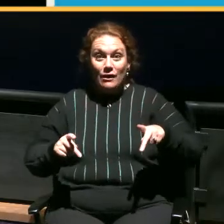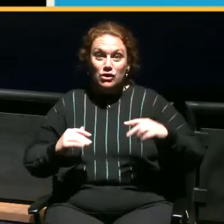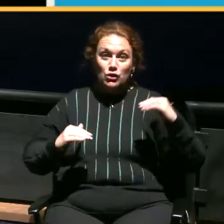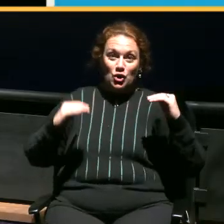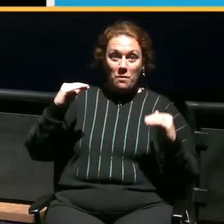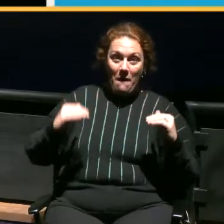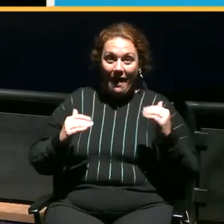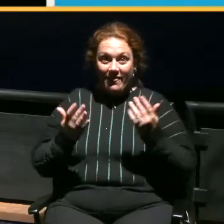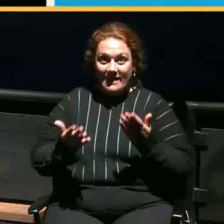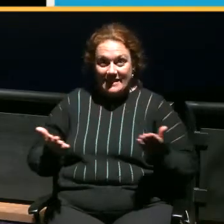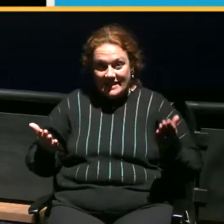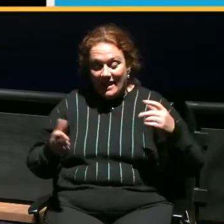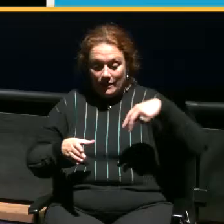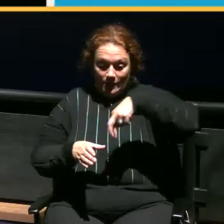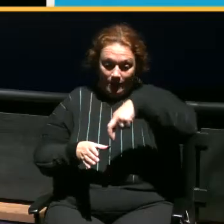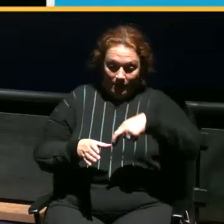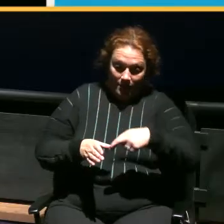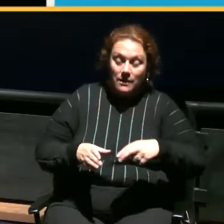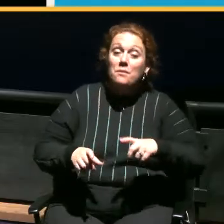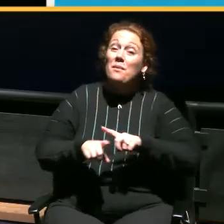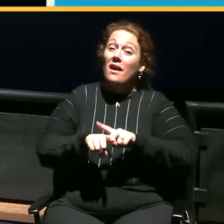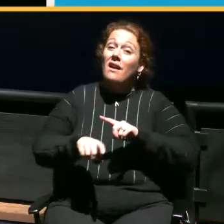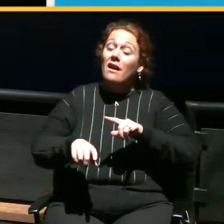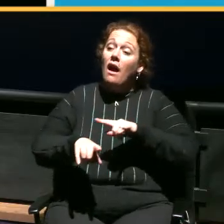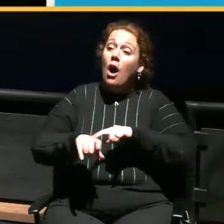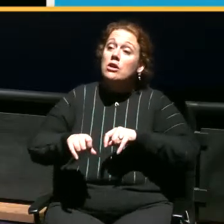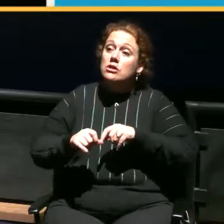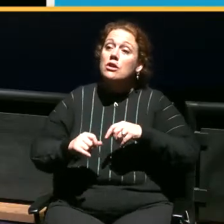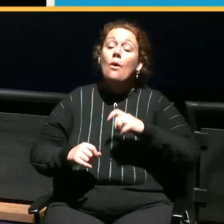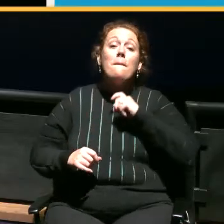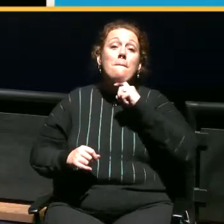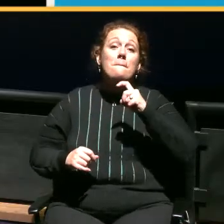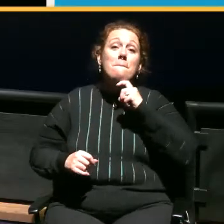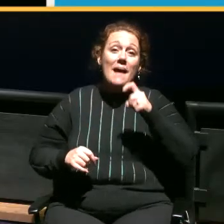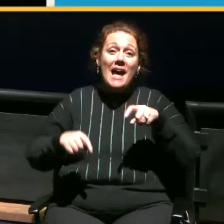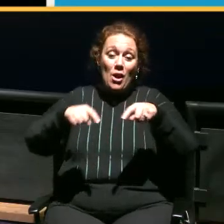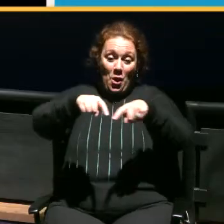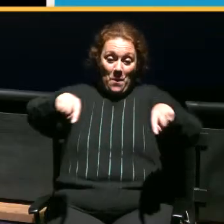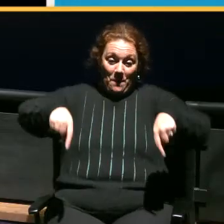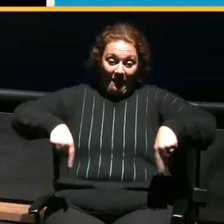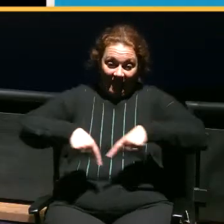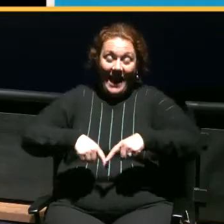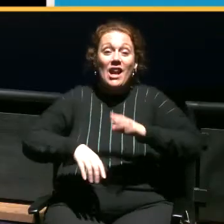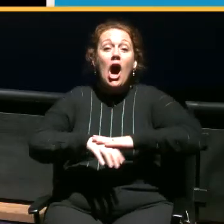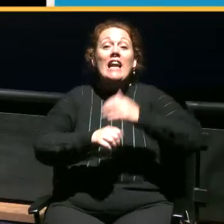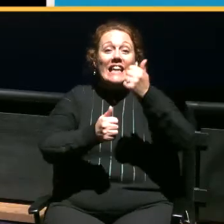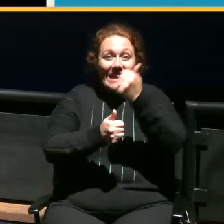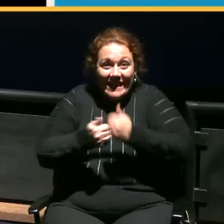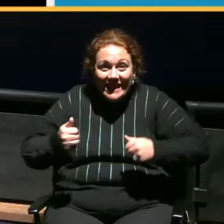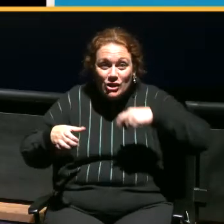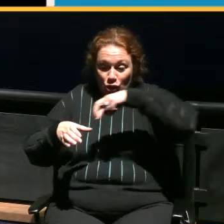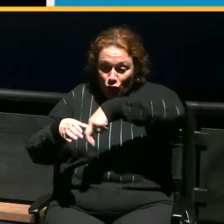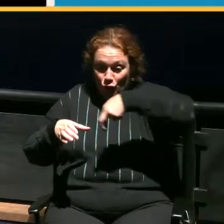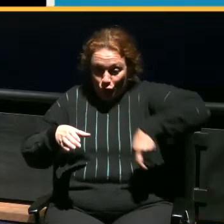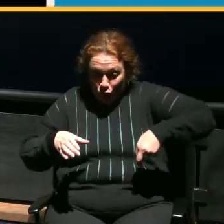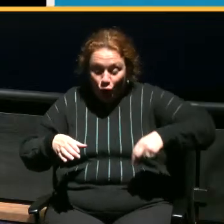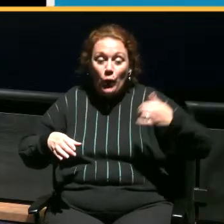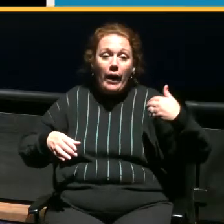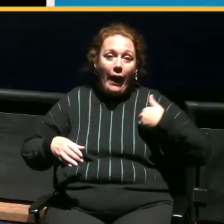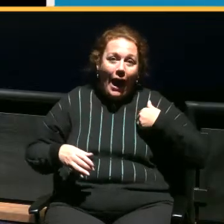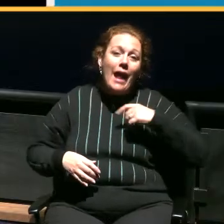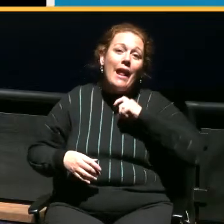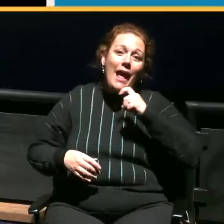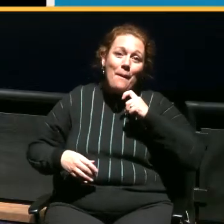the instrument and maneuver a little bit. But it also is it's a metal plate that covers a few of these screws. So we had to figure out a way to get that out